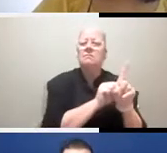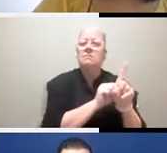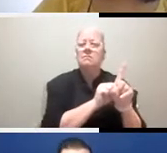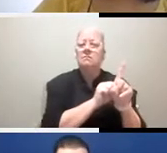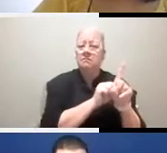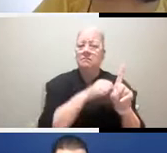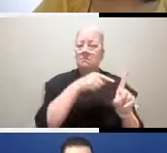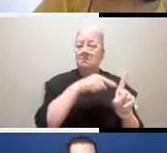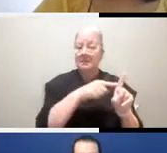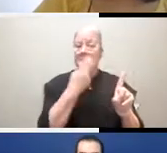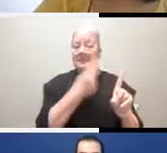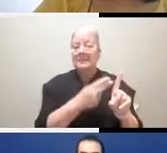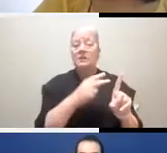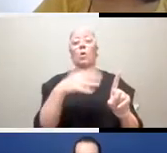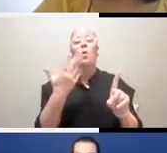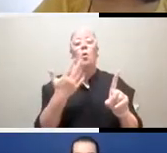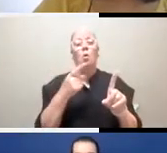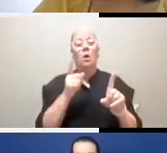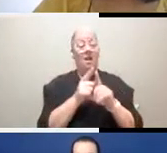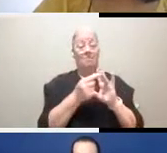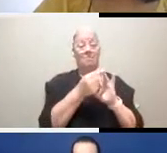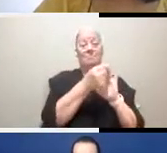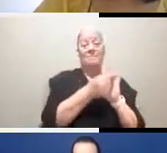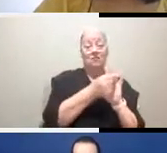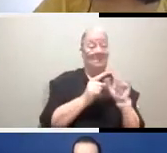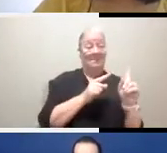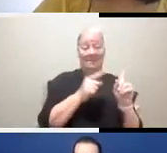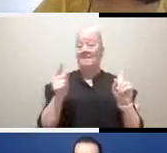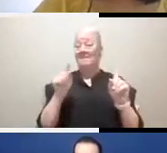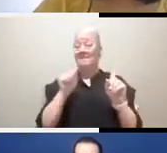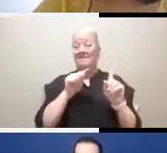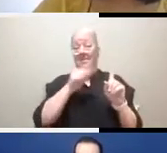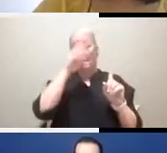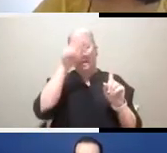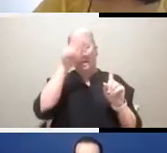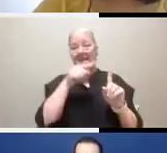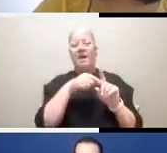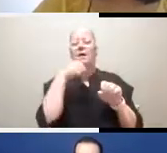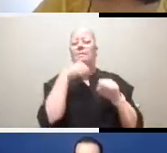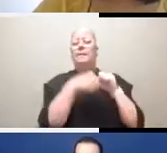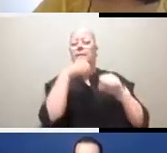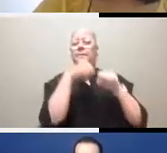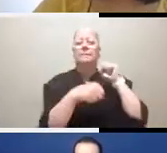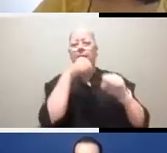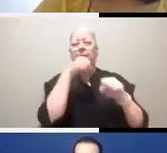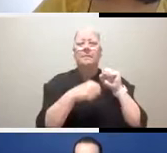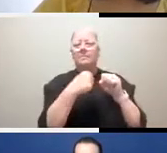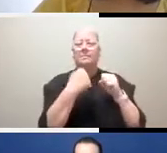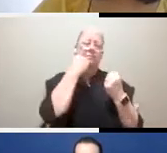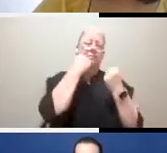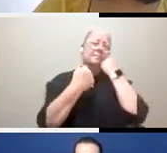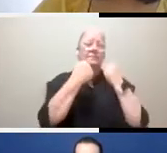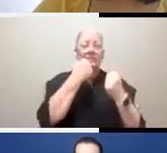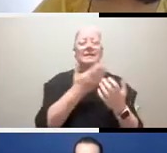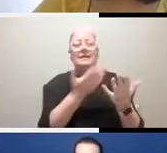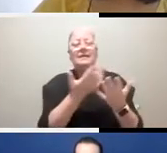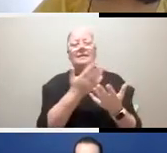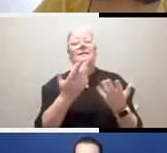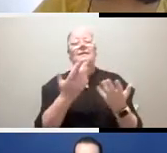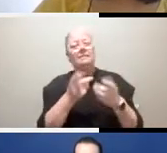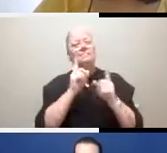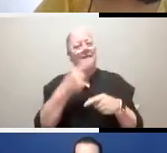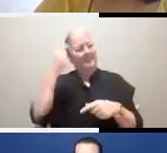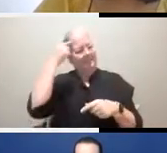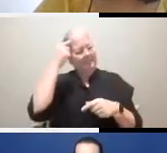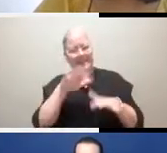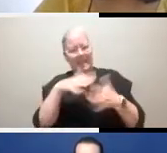beaten up by the husband, you need to you need to provide all those like kind of support. But also you need to provide